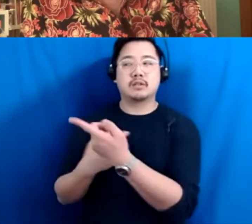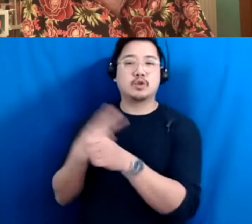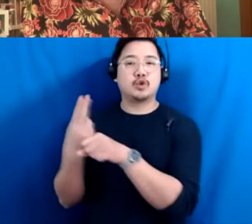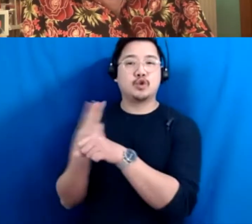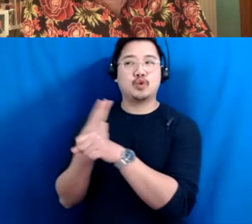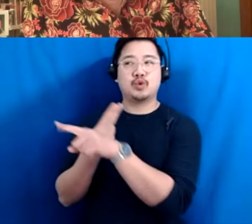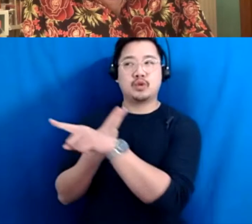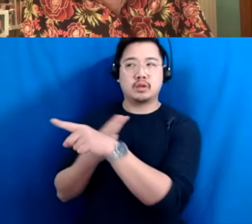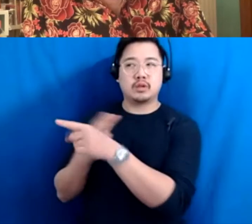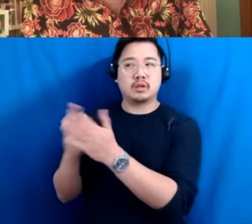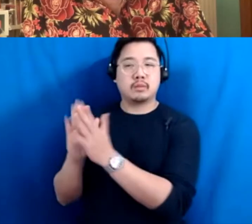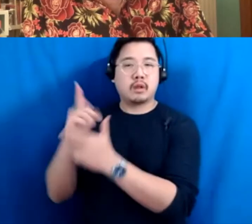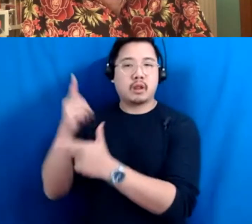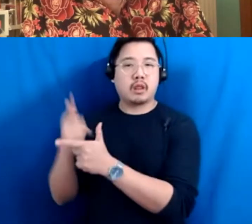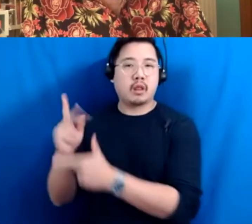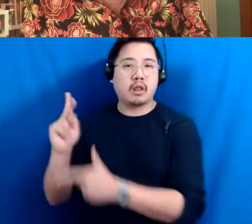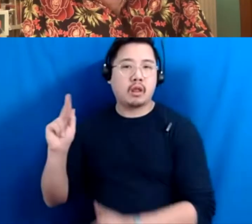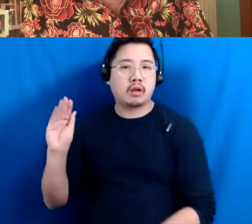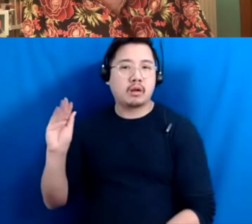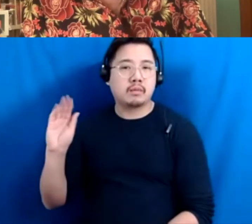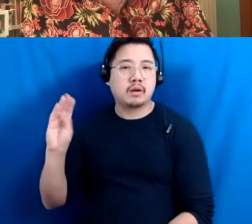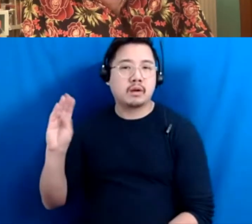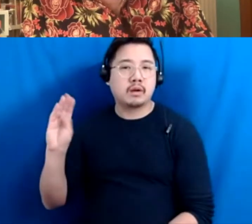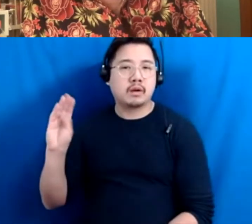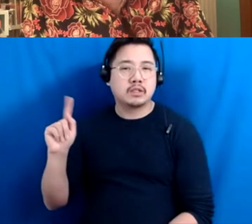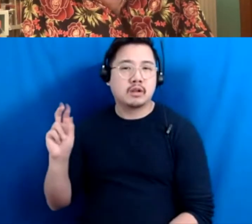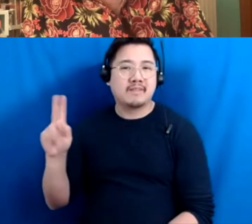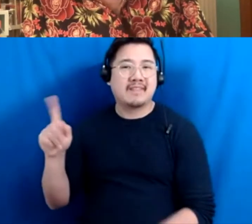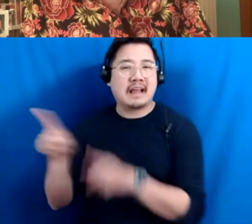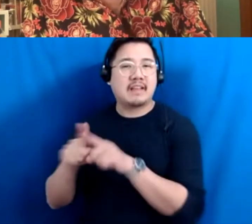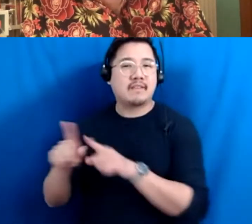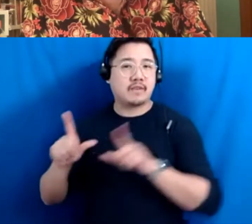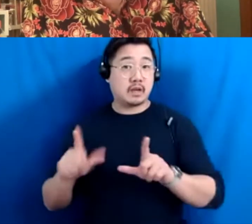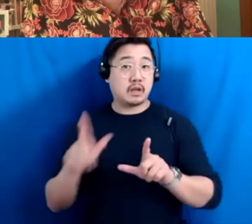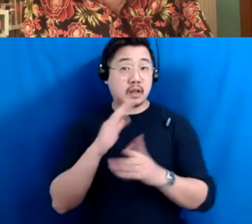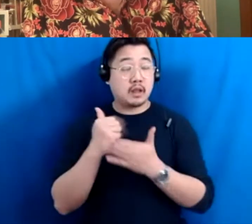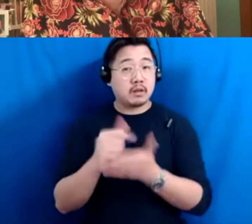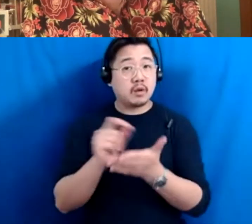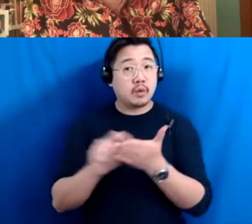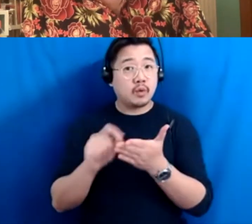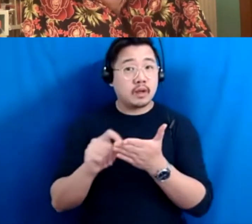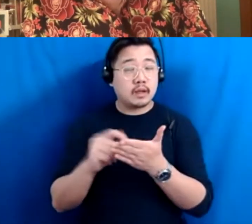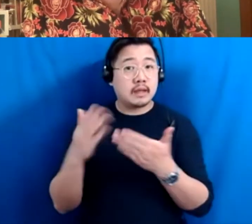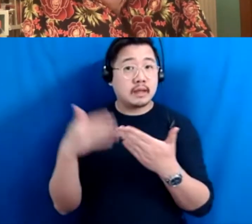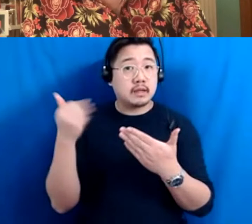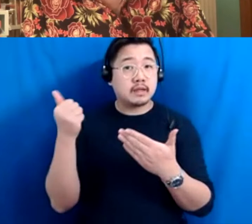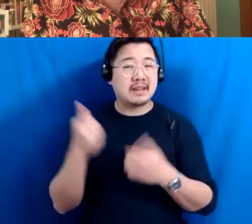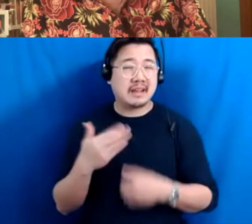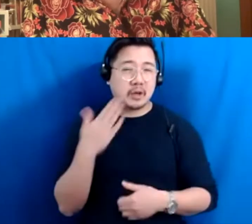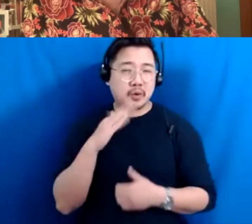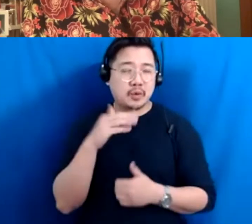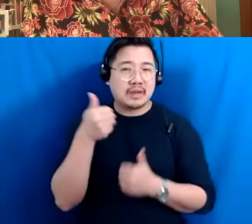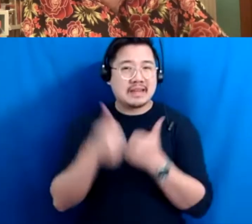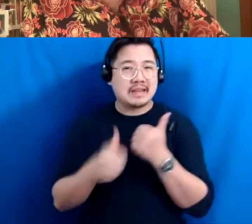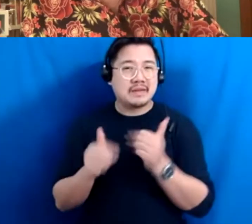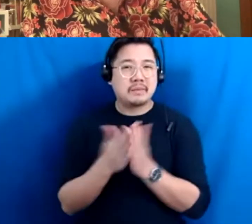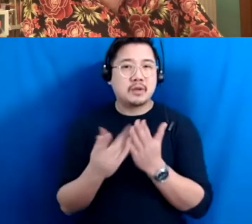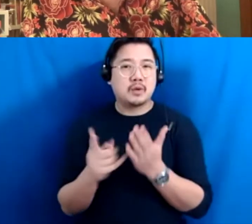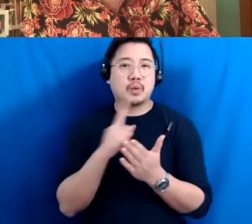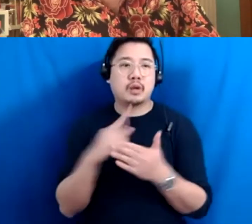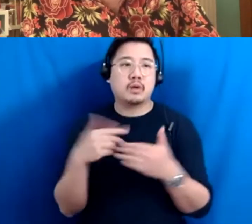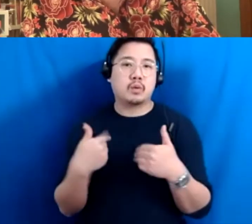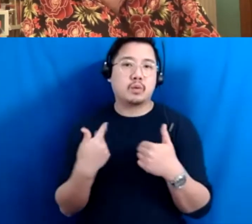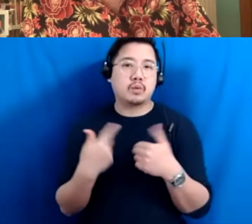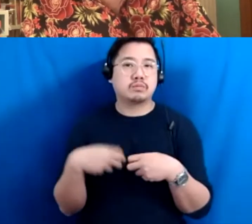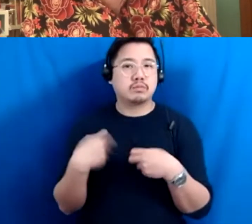make the process of writing easier than your other books? And I know each book is sort of its own, beast and journey,